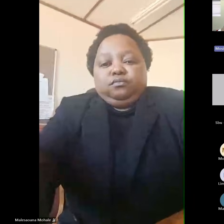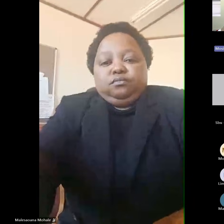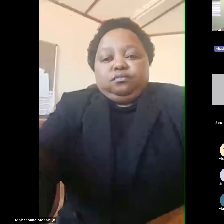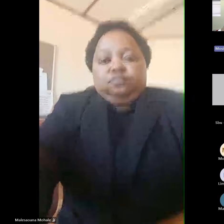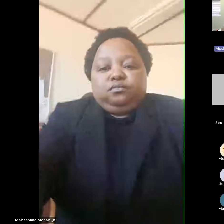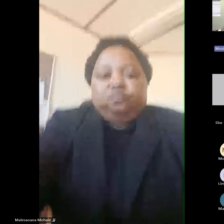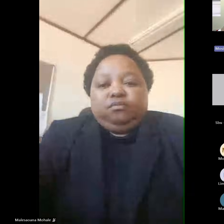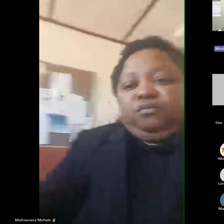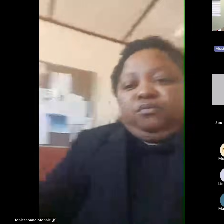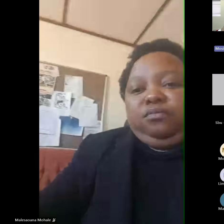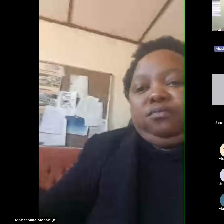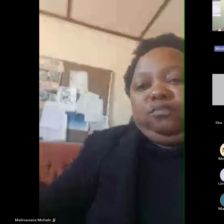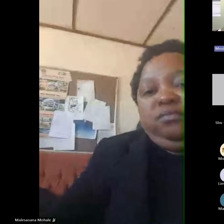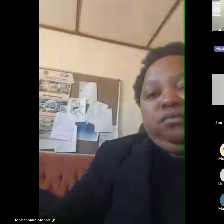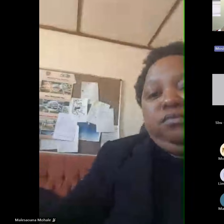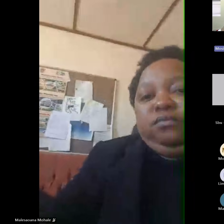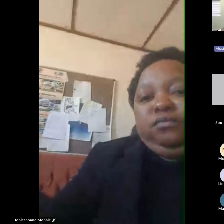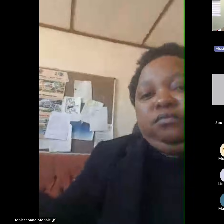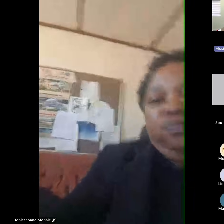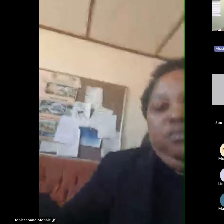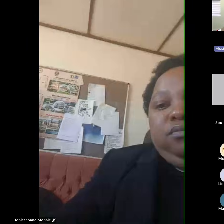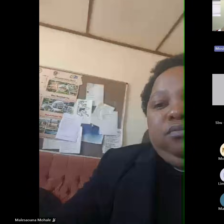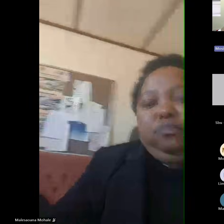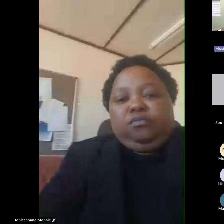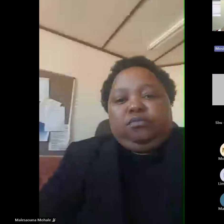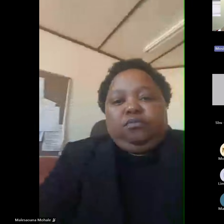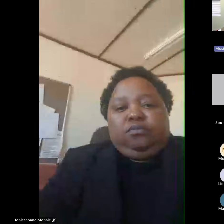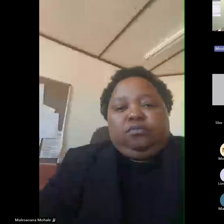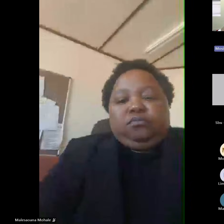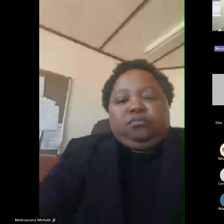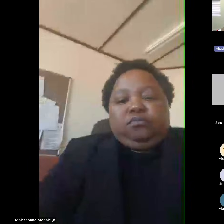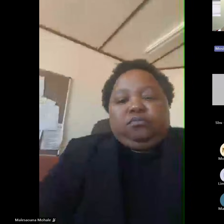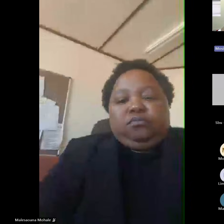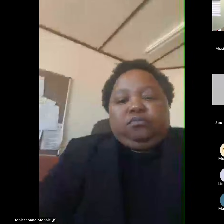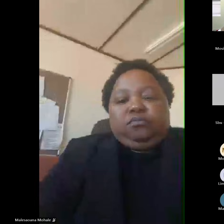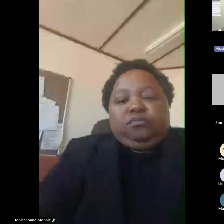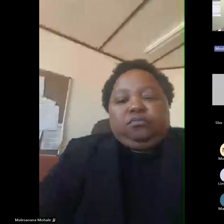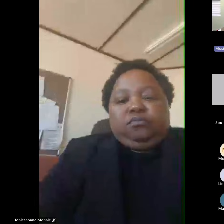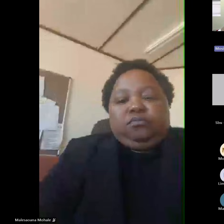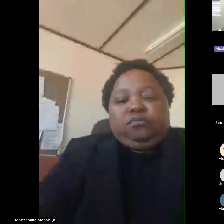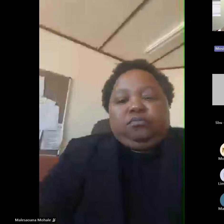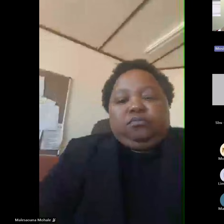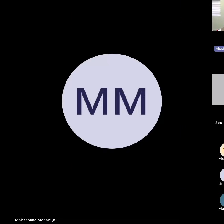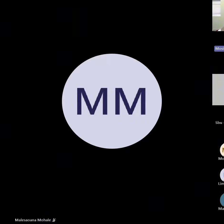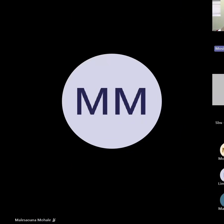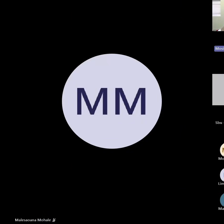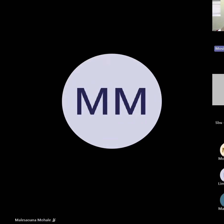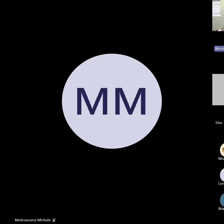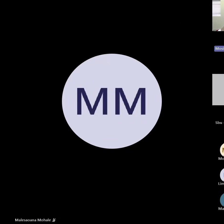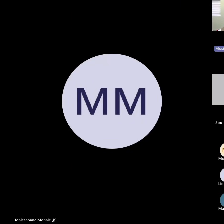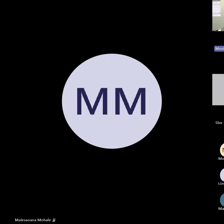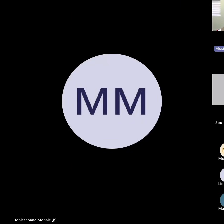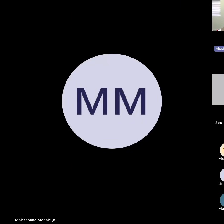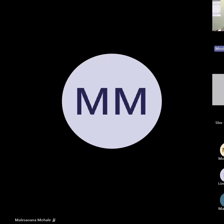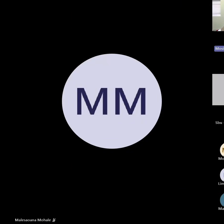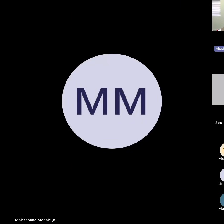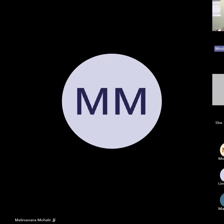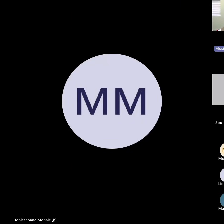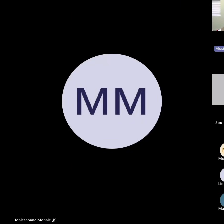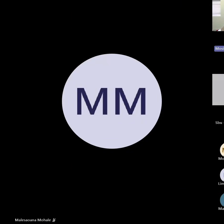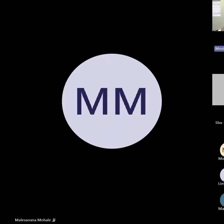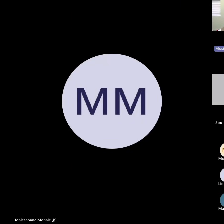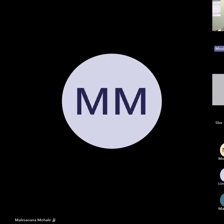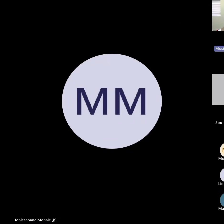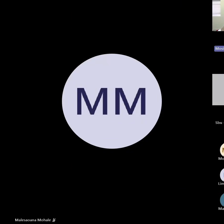colleagues, Mrs. Sonono was indicated on the flyer. We unfortunately not be joining us today as